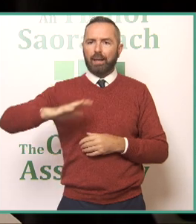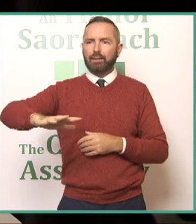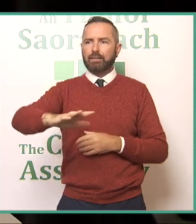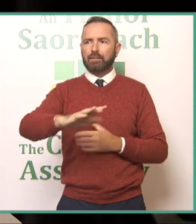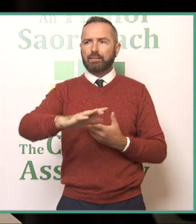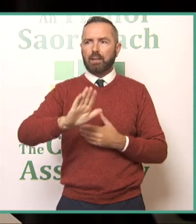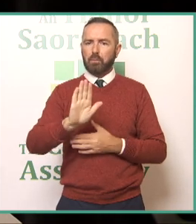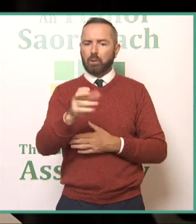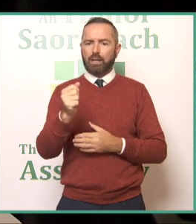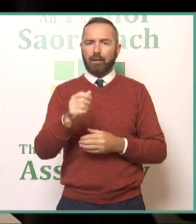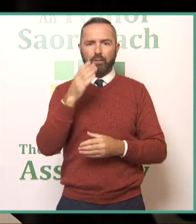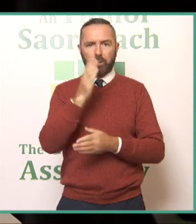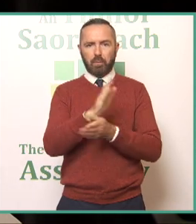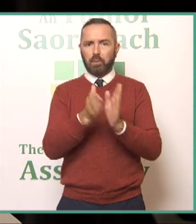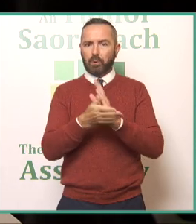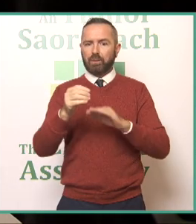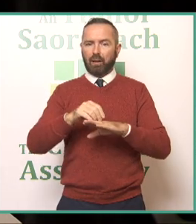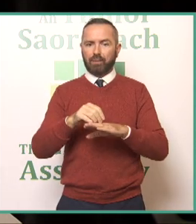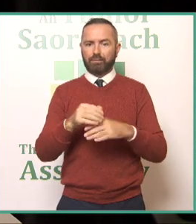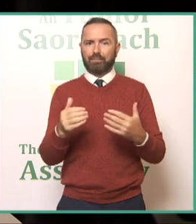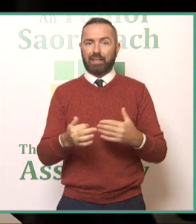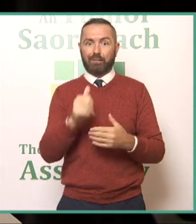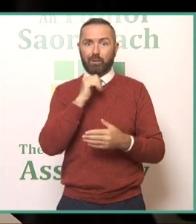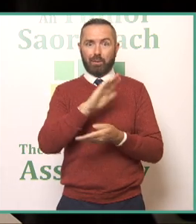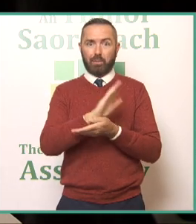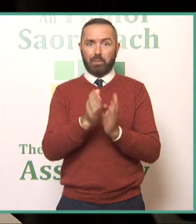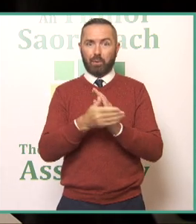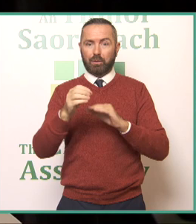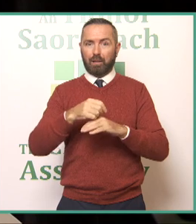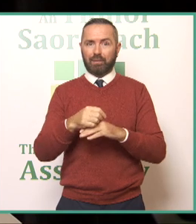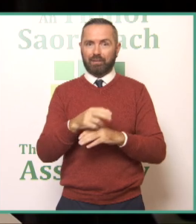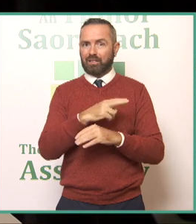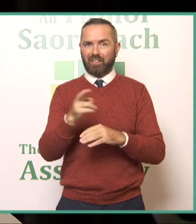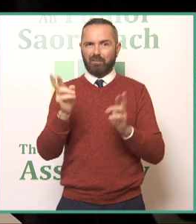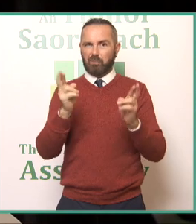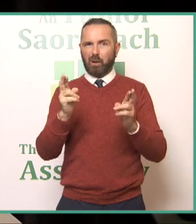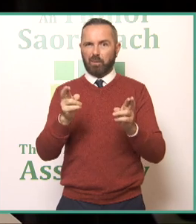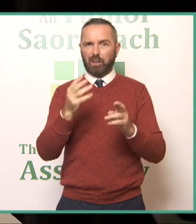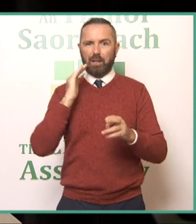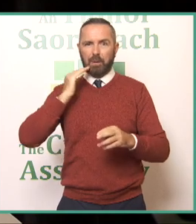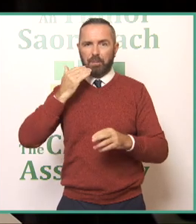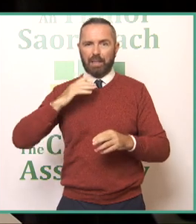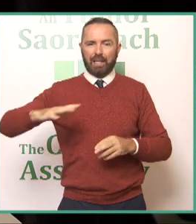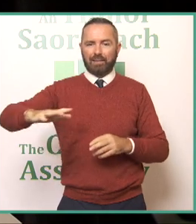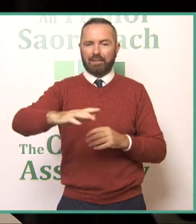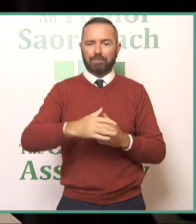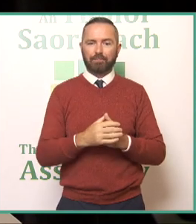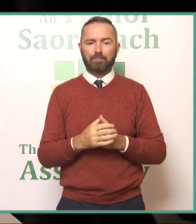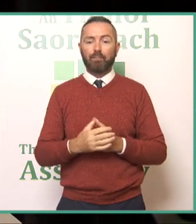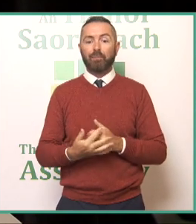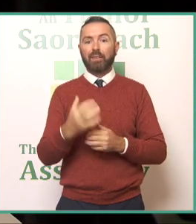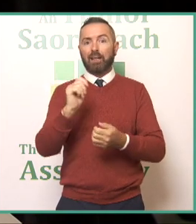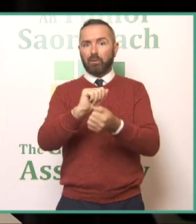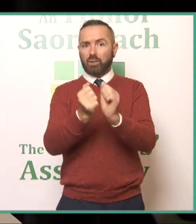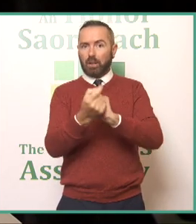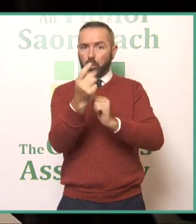You need to have your wellies on. If you don't have your wellies on, you're not in a proper peatland. When we tweak one of the components